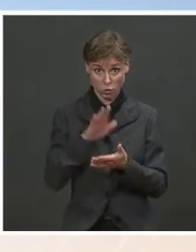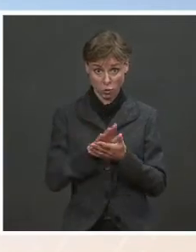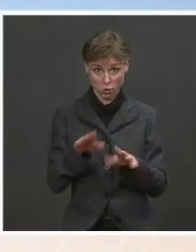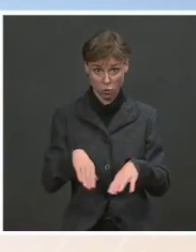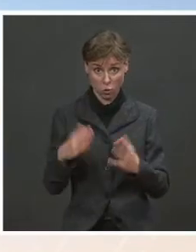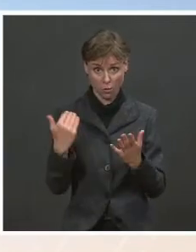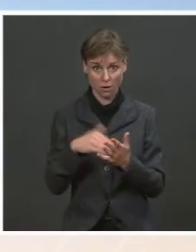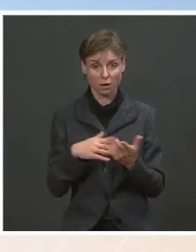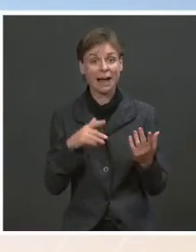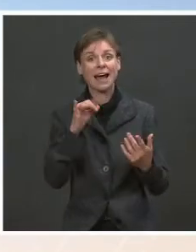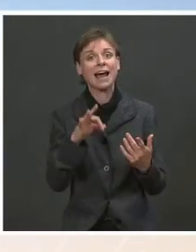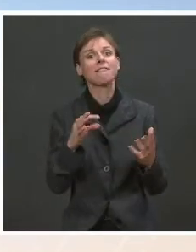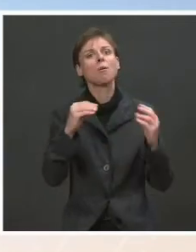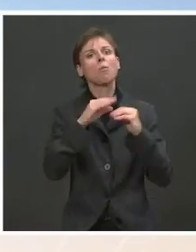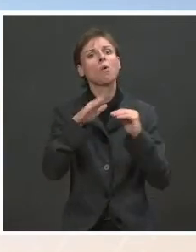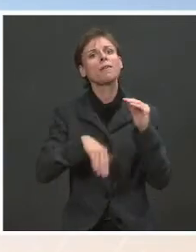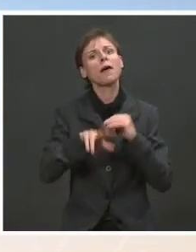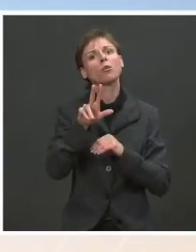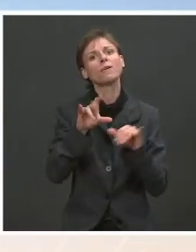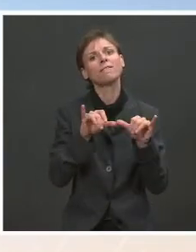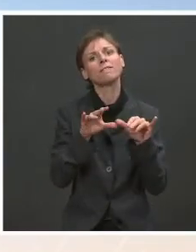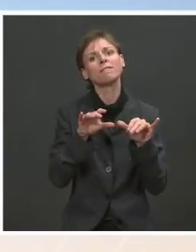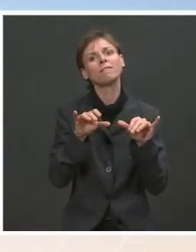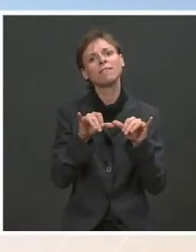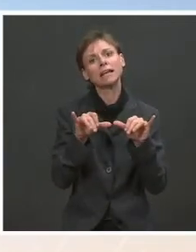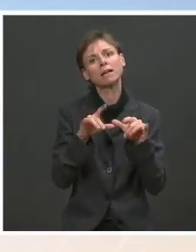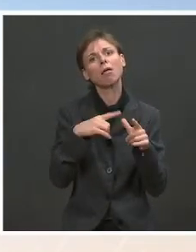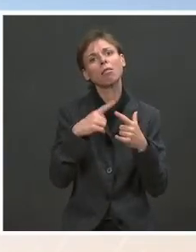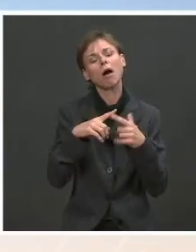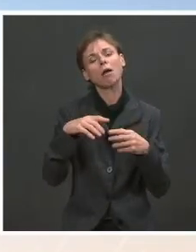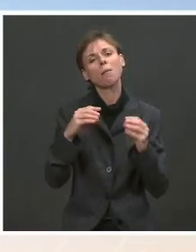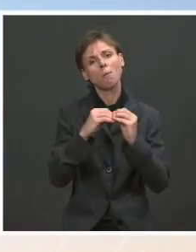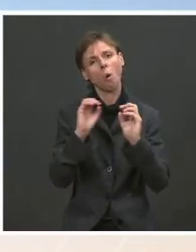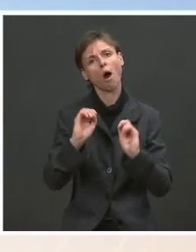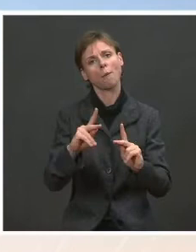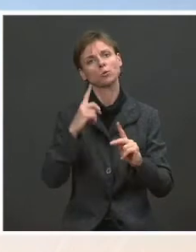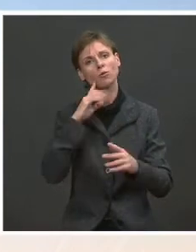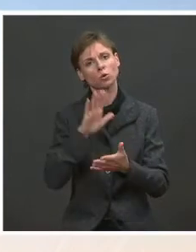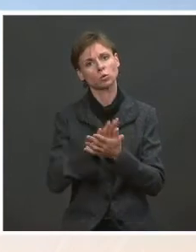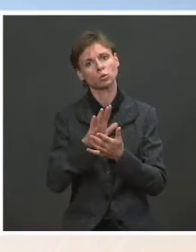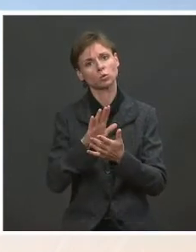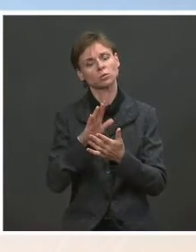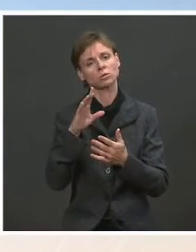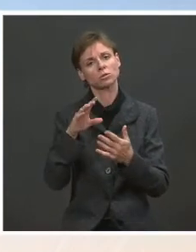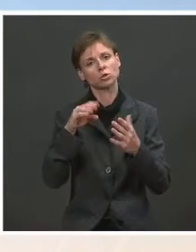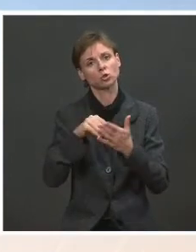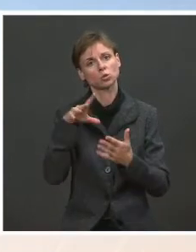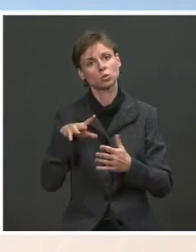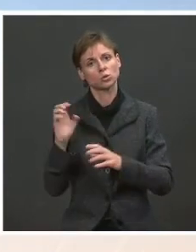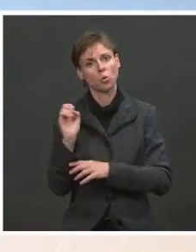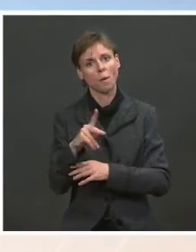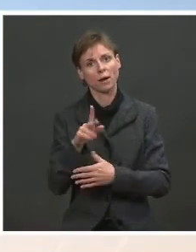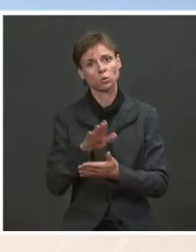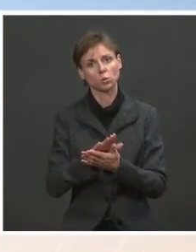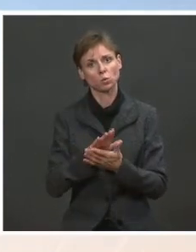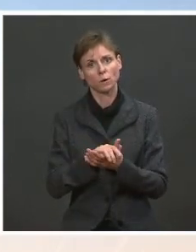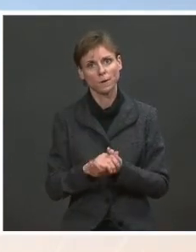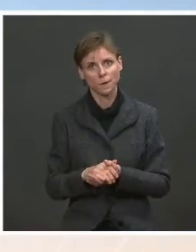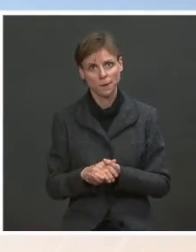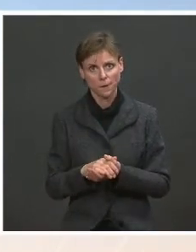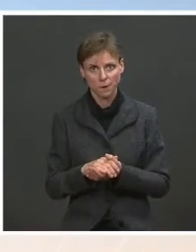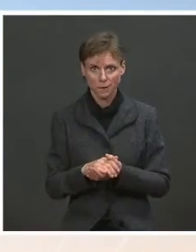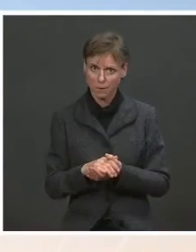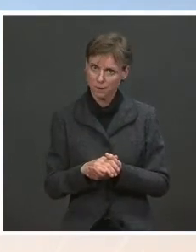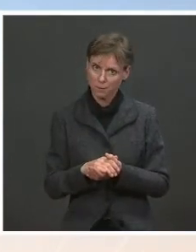go to 3 feet, it'll provide more opportunities potentially for students to enter our schools, which is the goal. Is there any chance that you could say something about